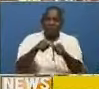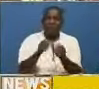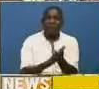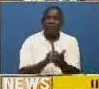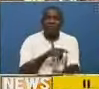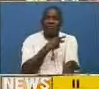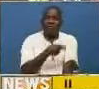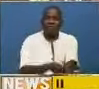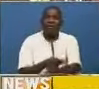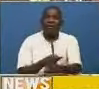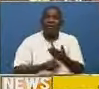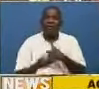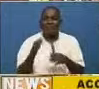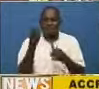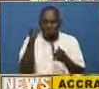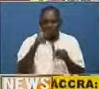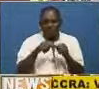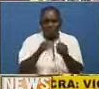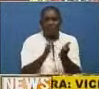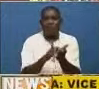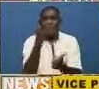giving birth?